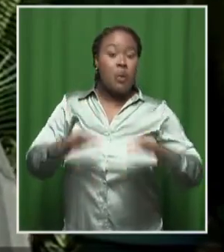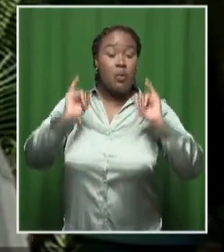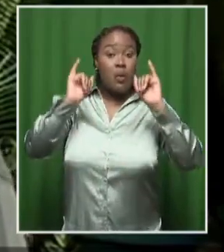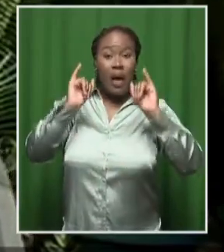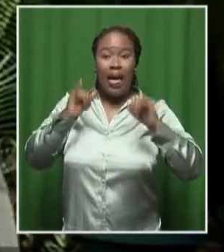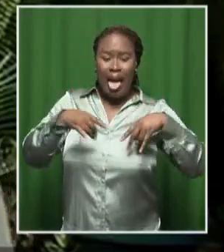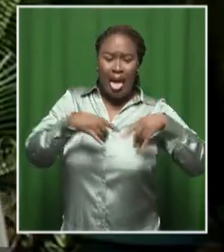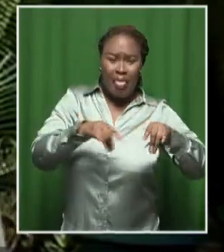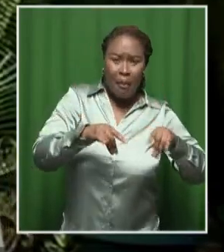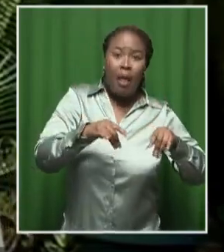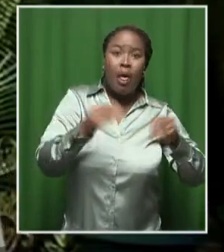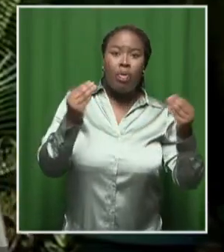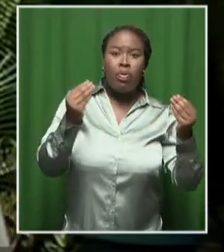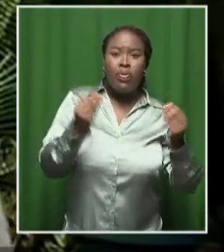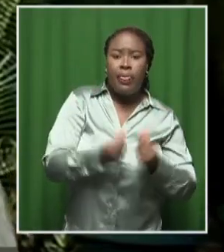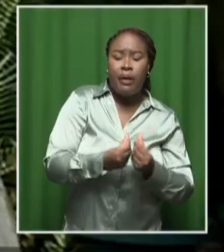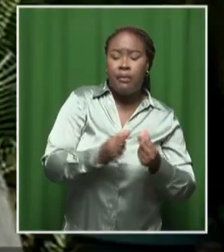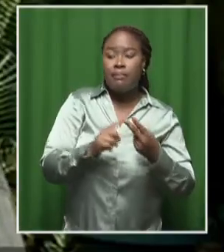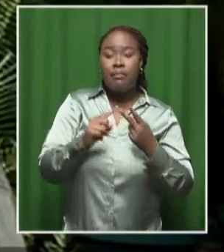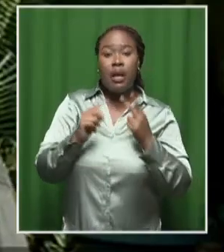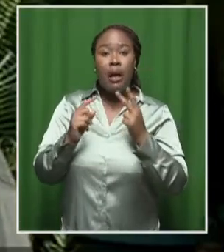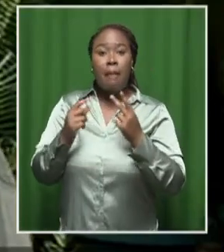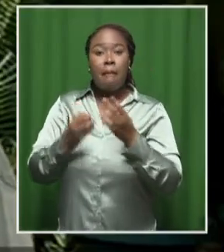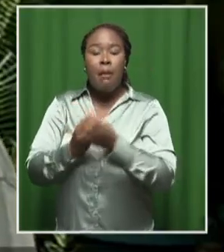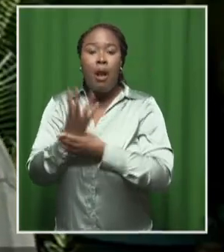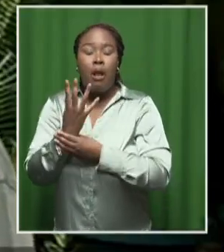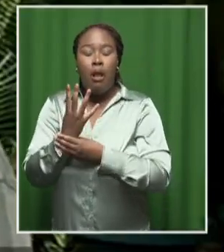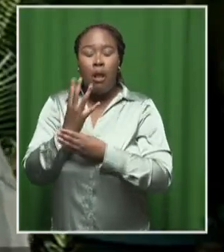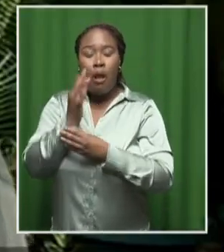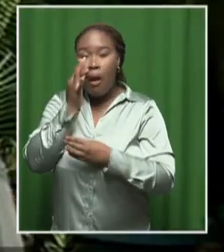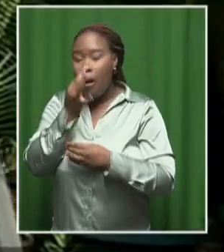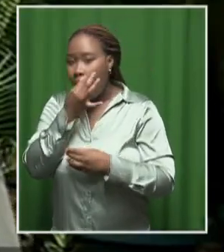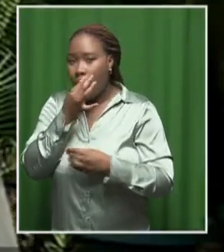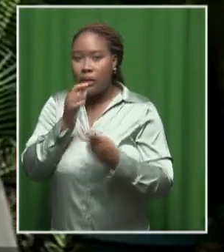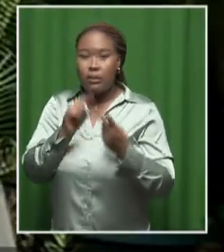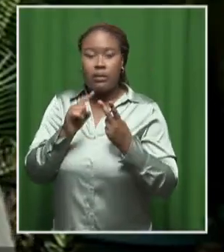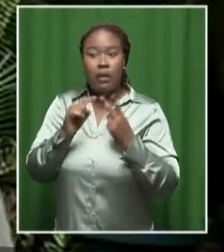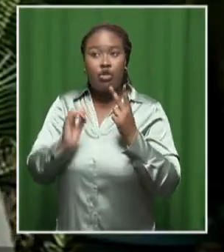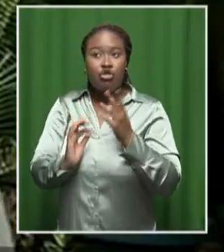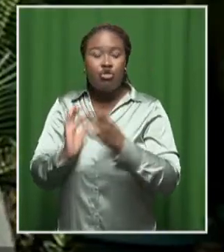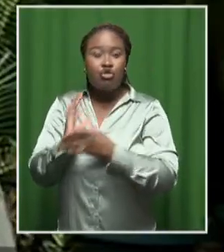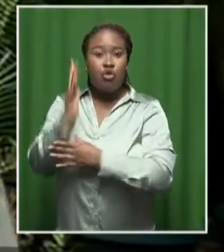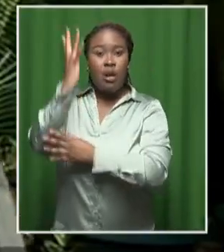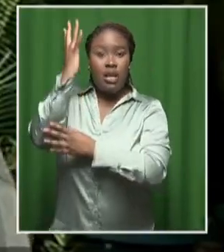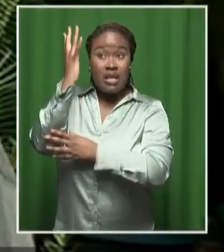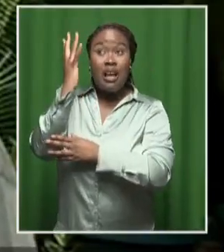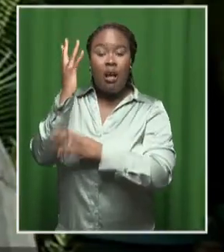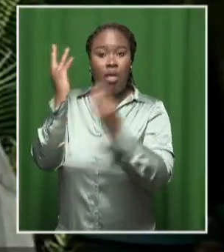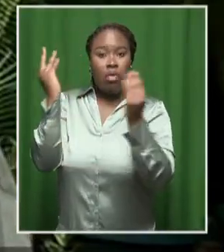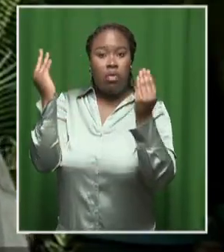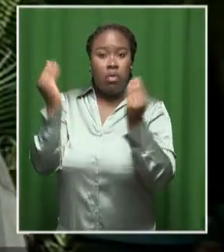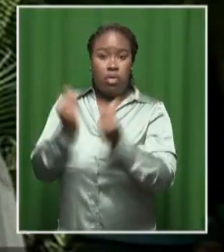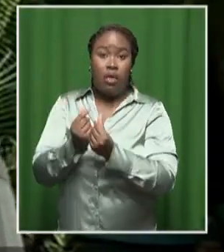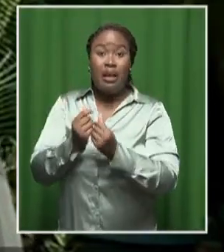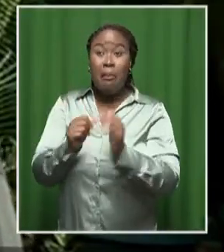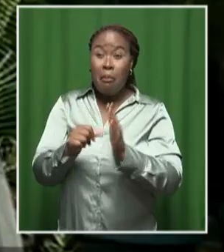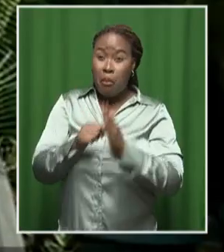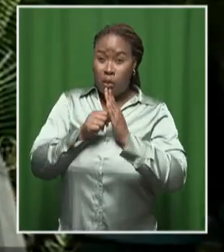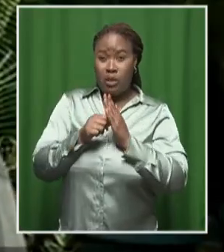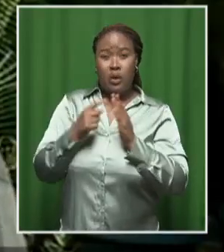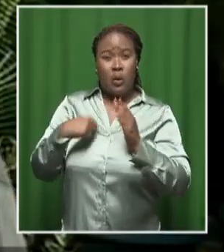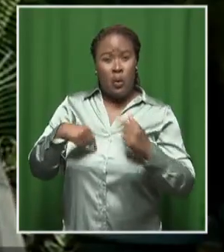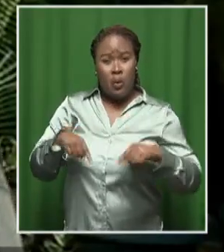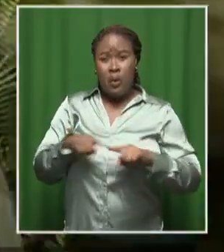form part of our national biodiversity. And I think it's very important that we must keep on maintaining a